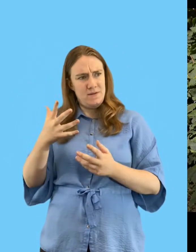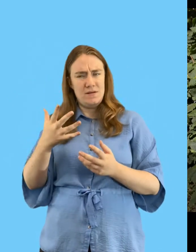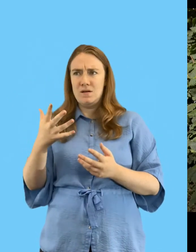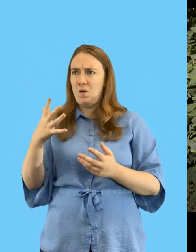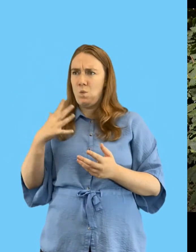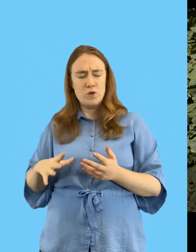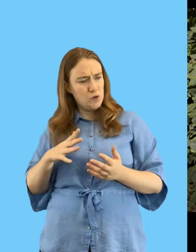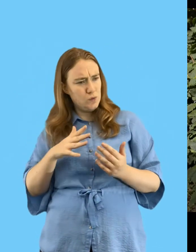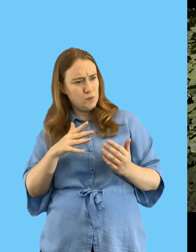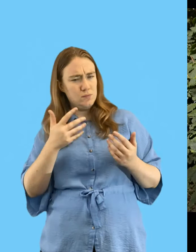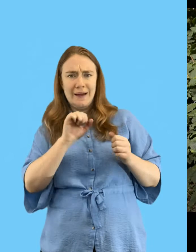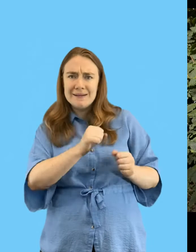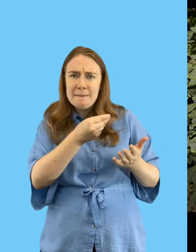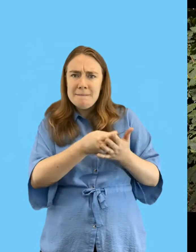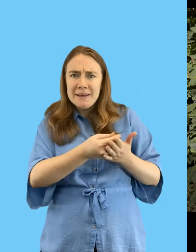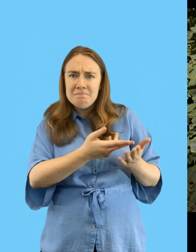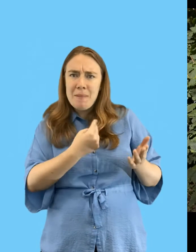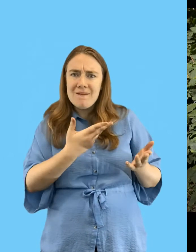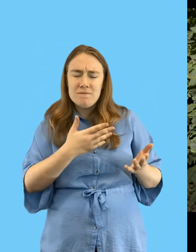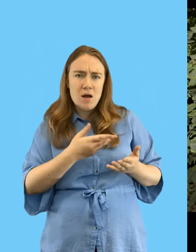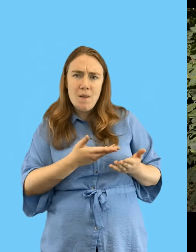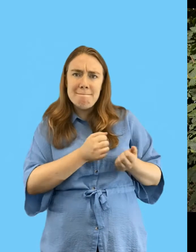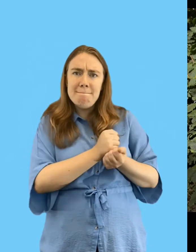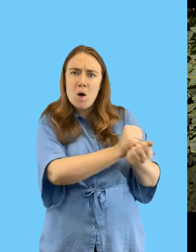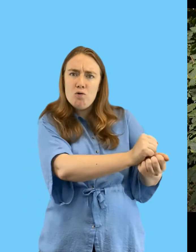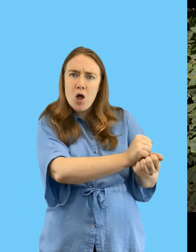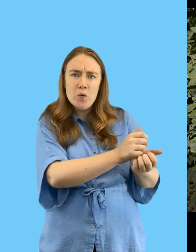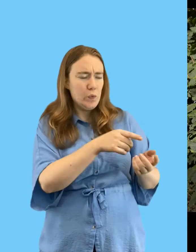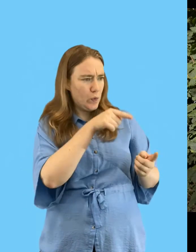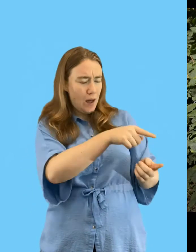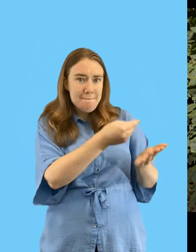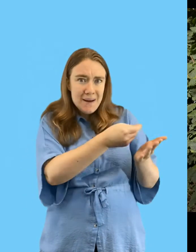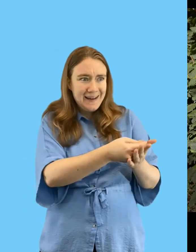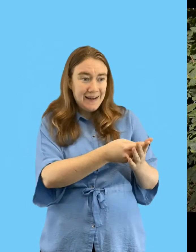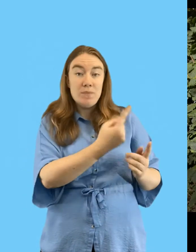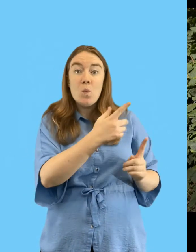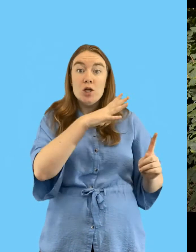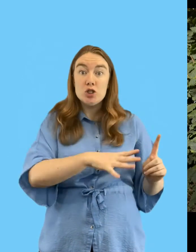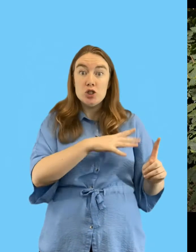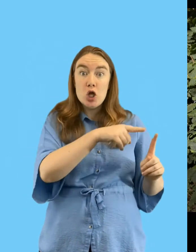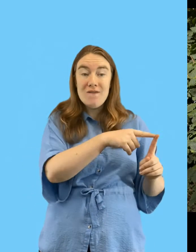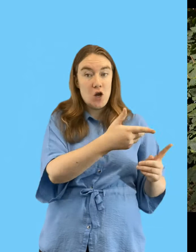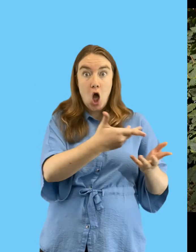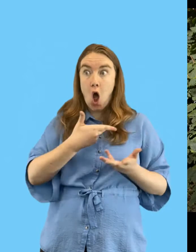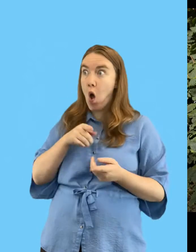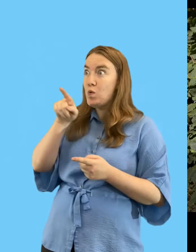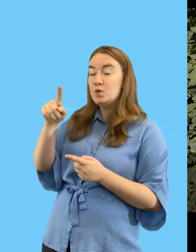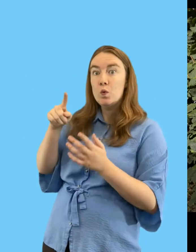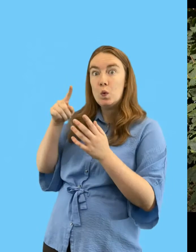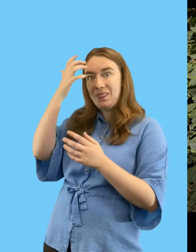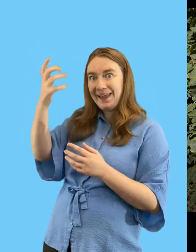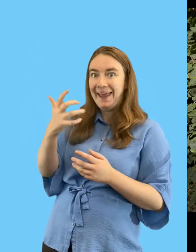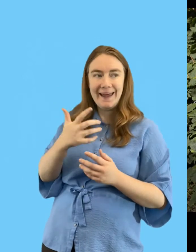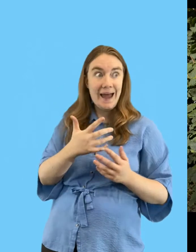servants. As he became the settlement, a man who owed him 10,000 bags of gold was brought to